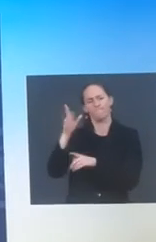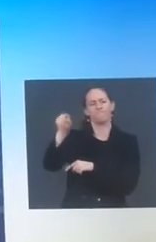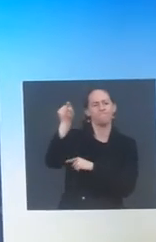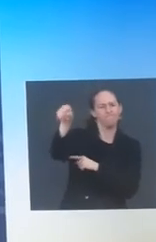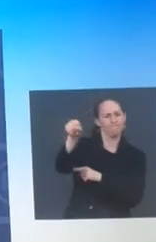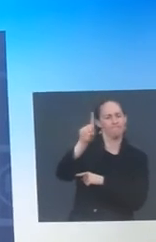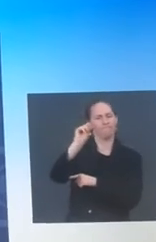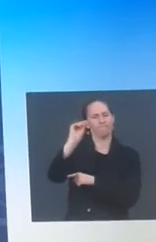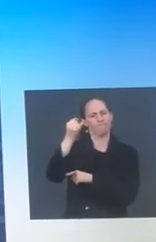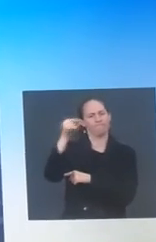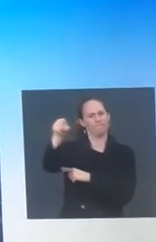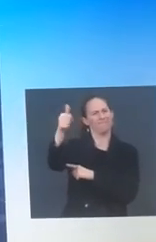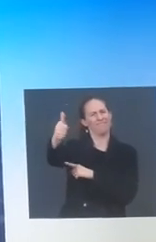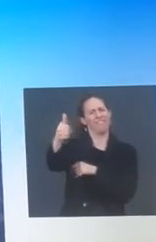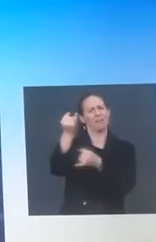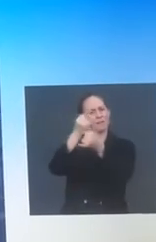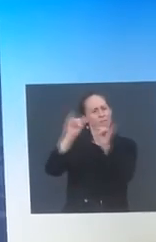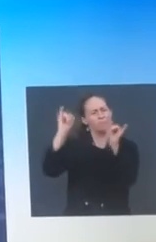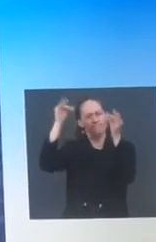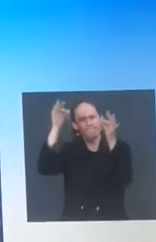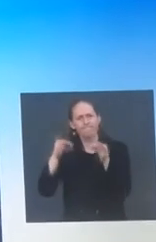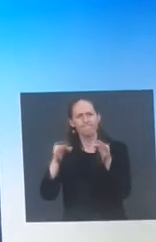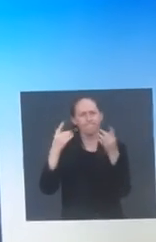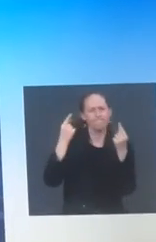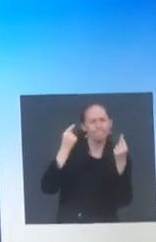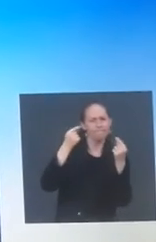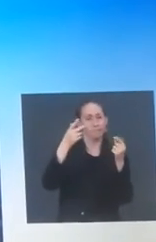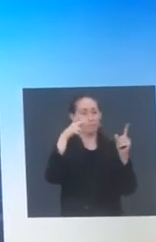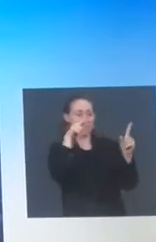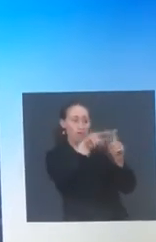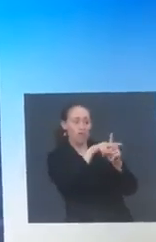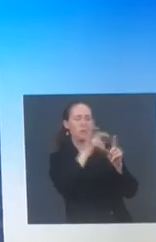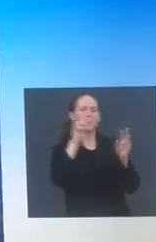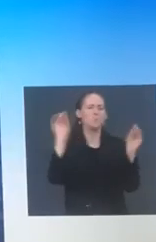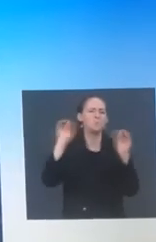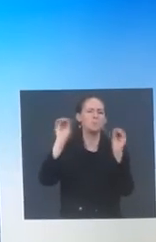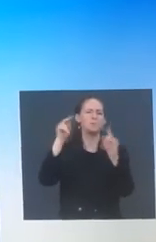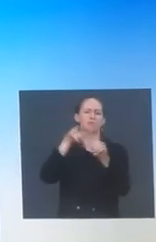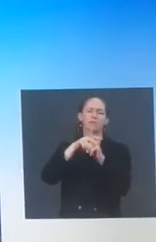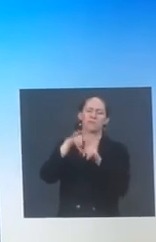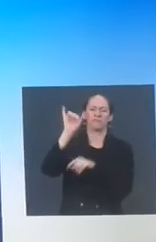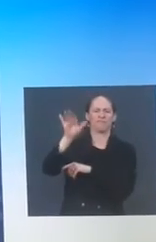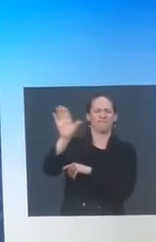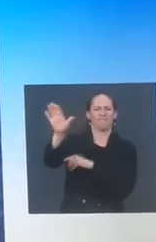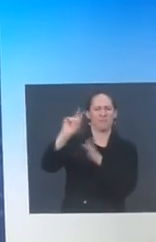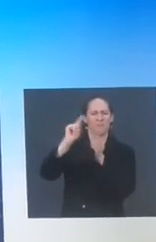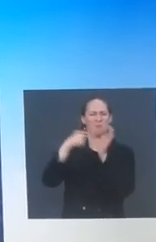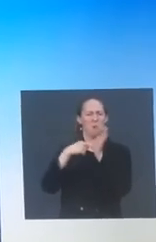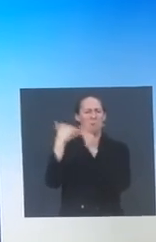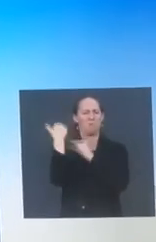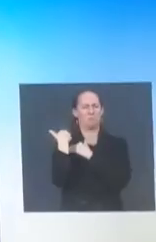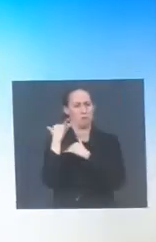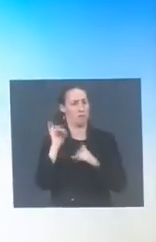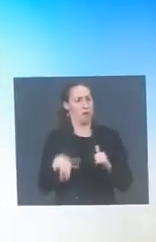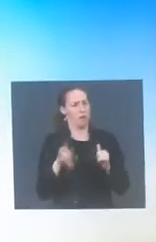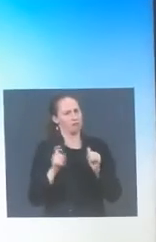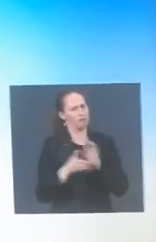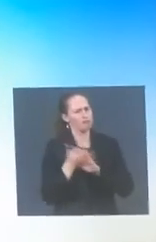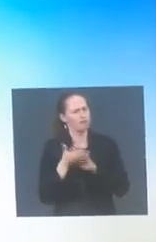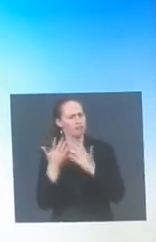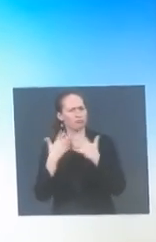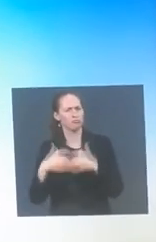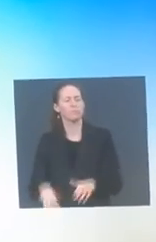independence to make decisions about prosecutions. And that is continues to be his view, and that continues to be how he will govern. You say that is his view,